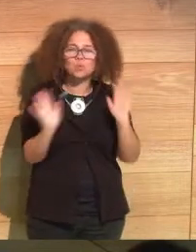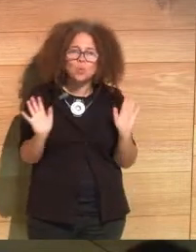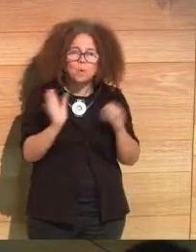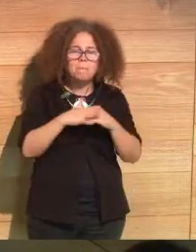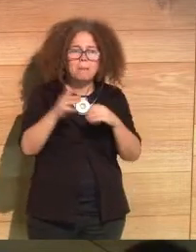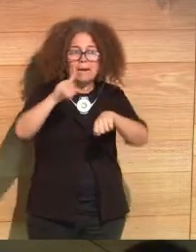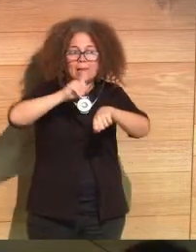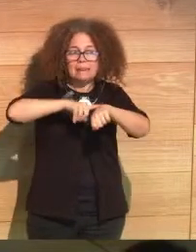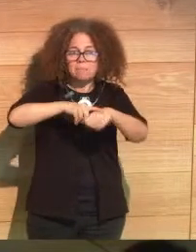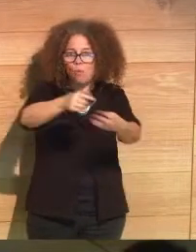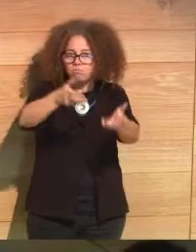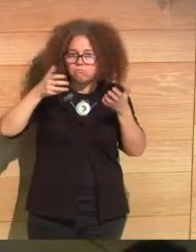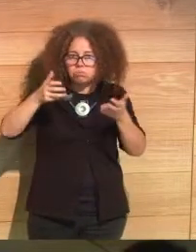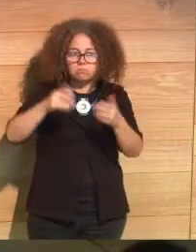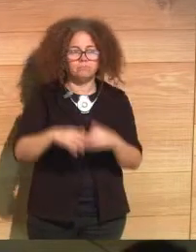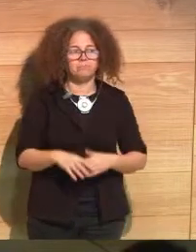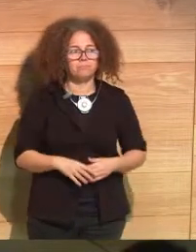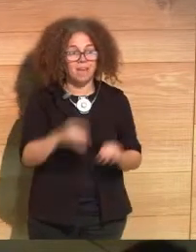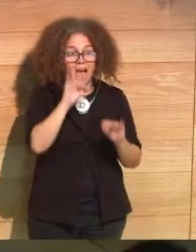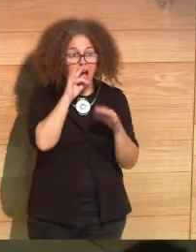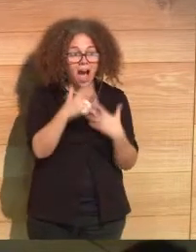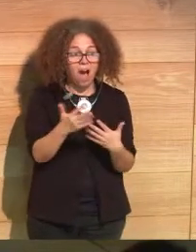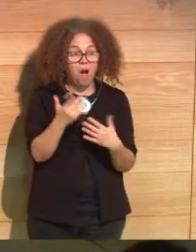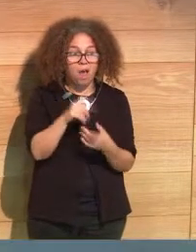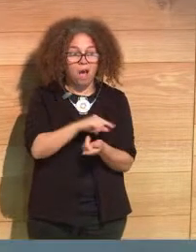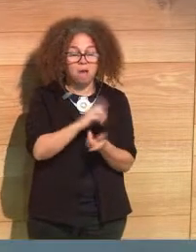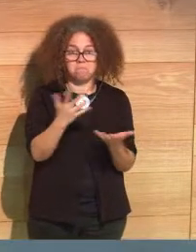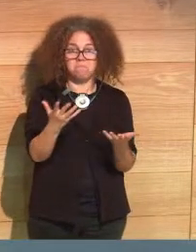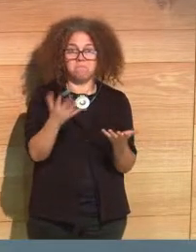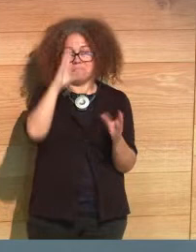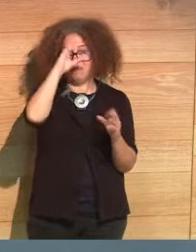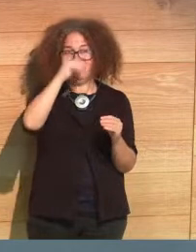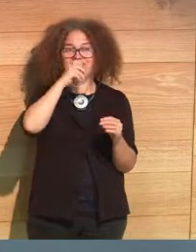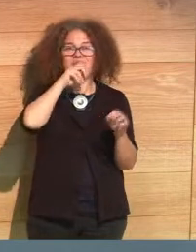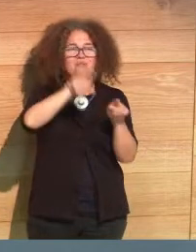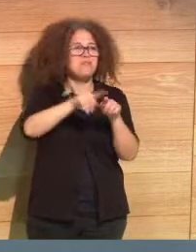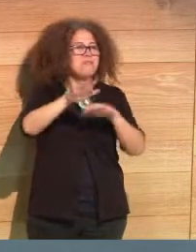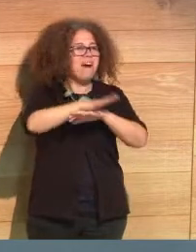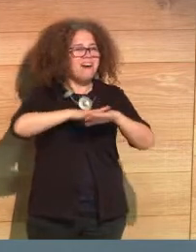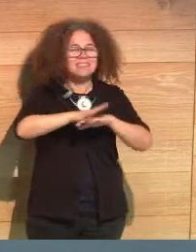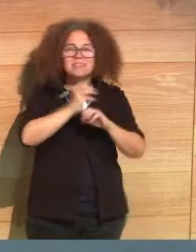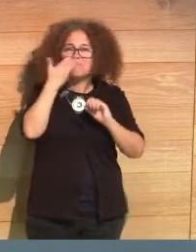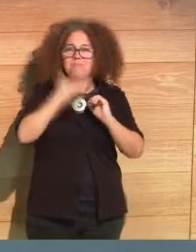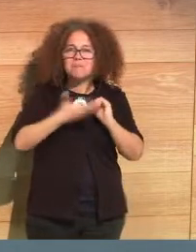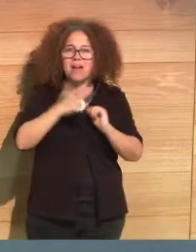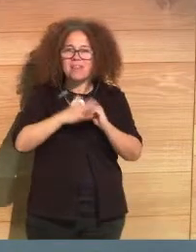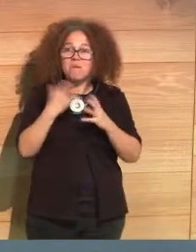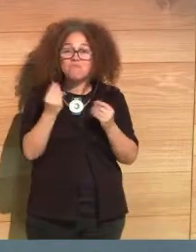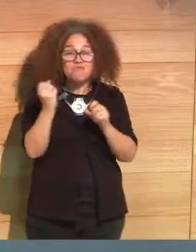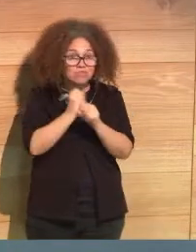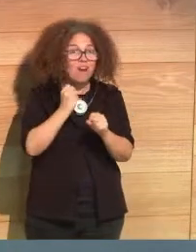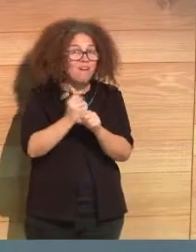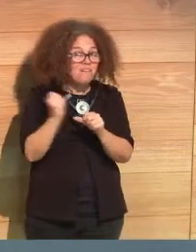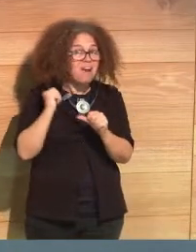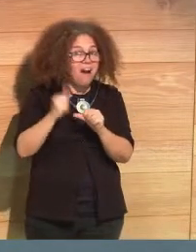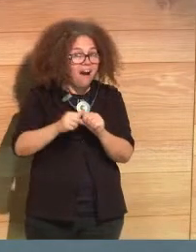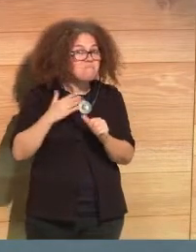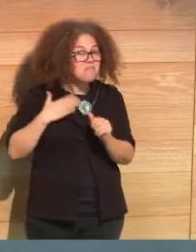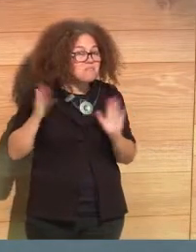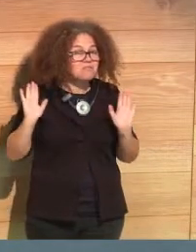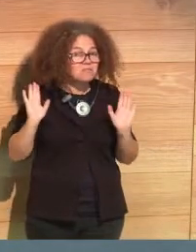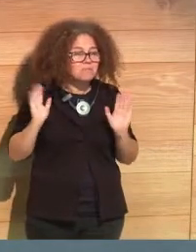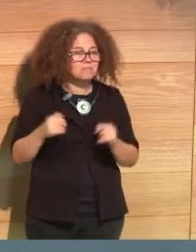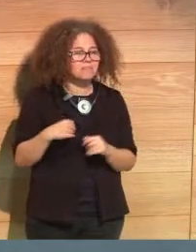And now it has become a sort of foundation of a series of work, very much inspired by the work of Sol Lewitt and his